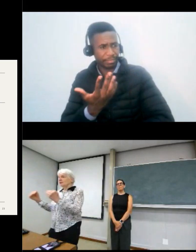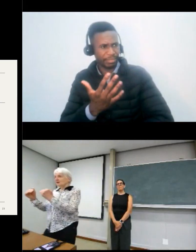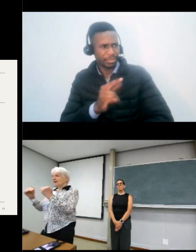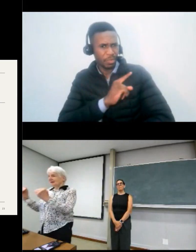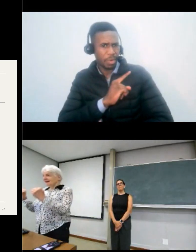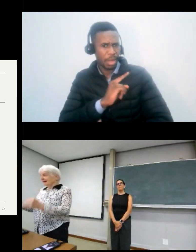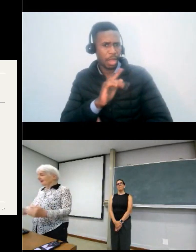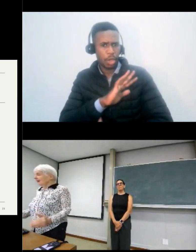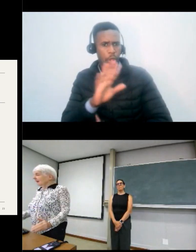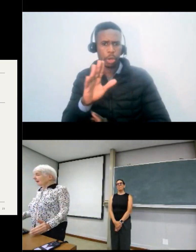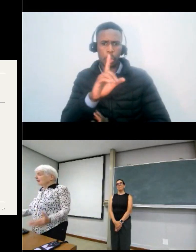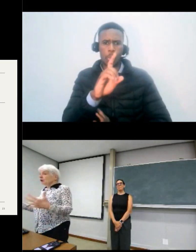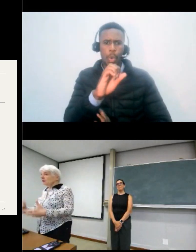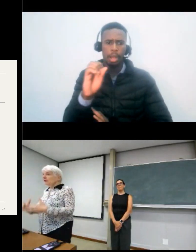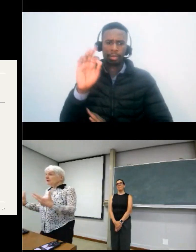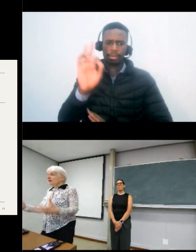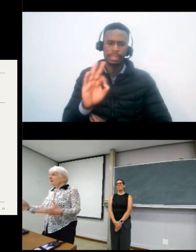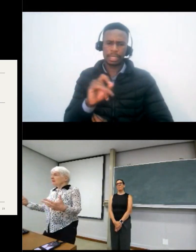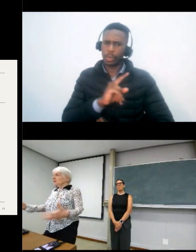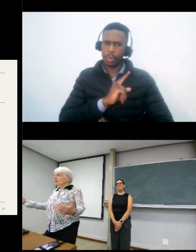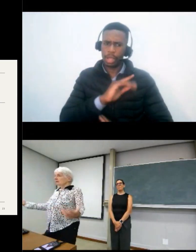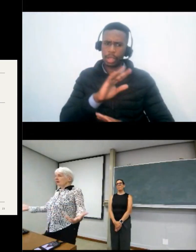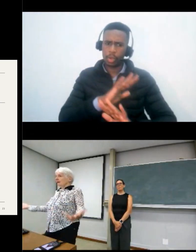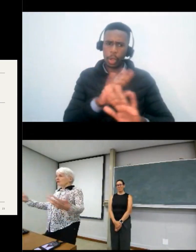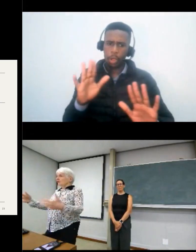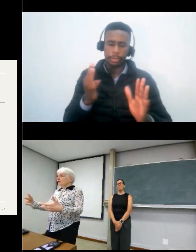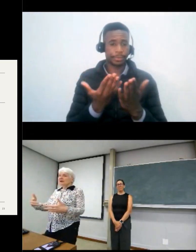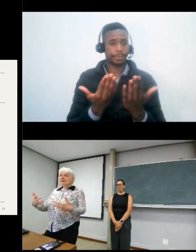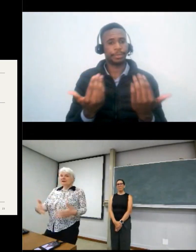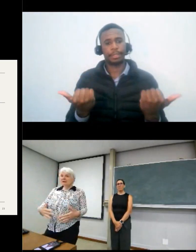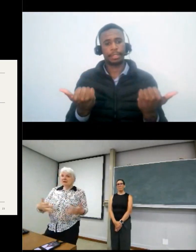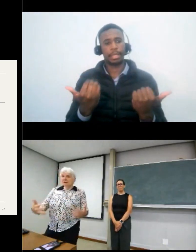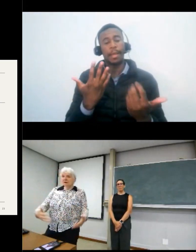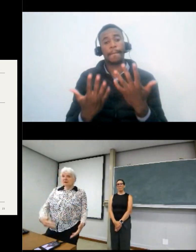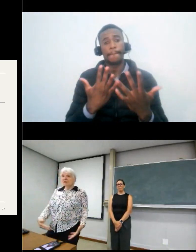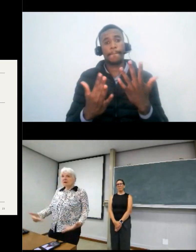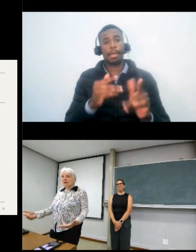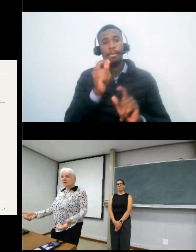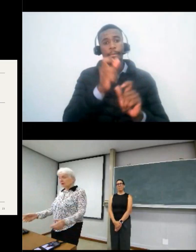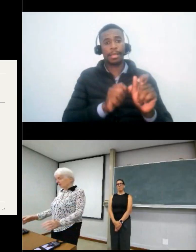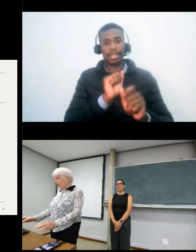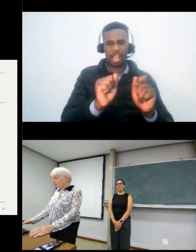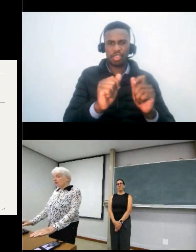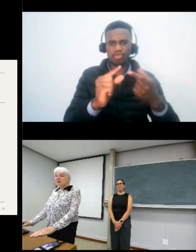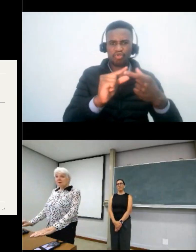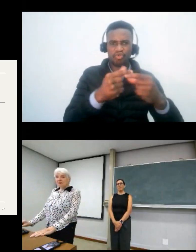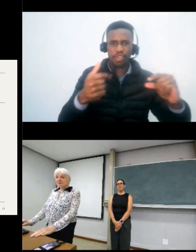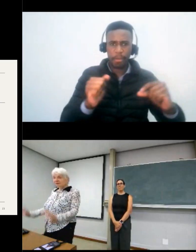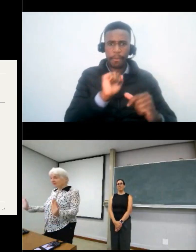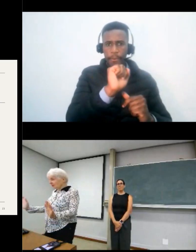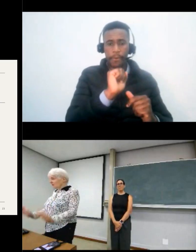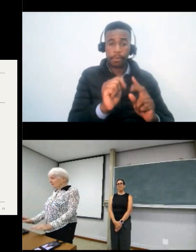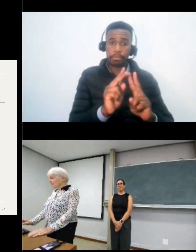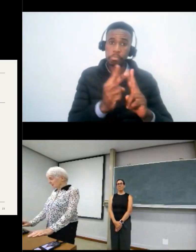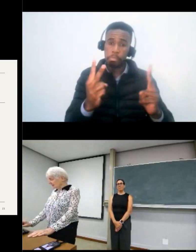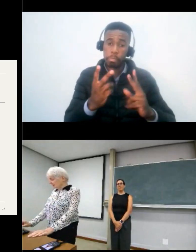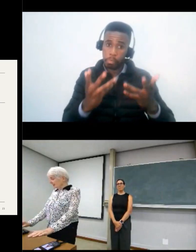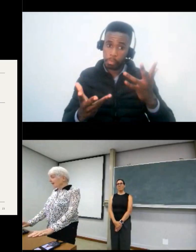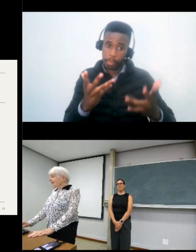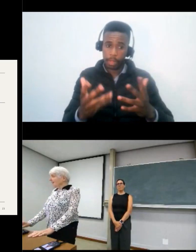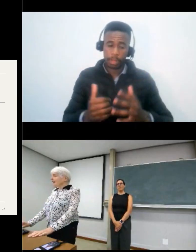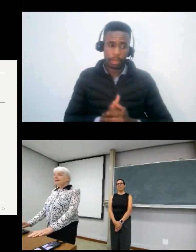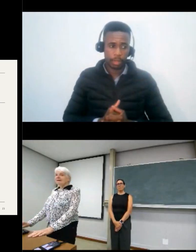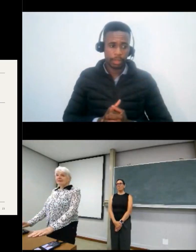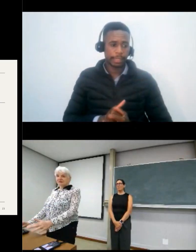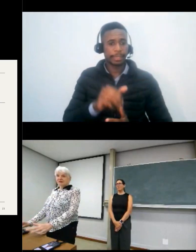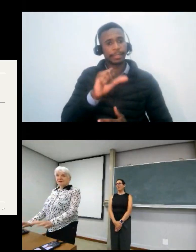not 100%? Could be variation in the grammars of where these young people have grown up. So this